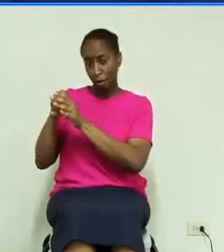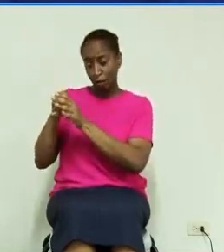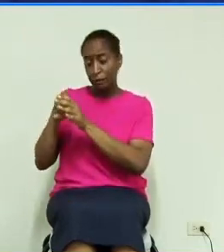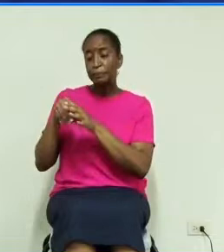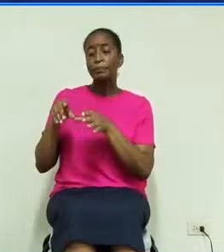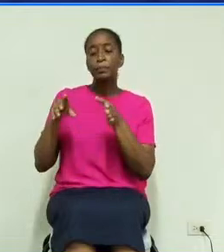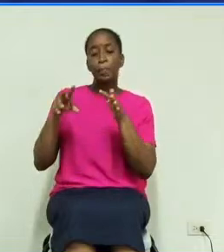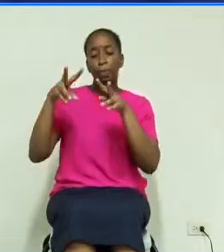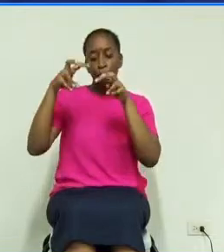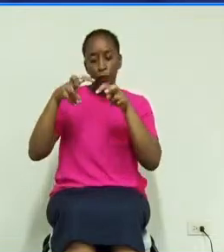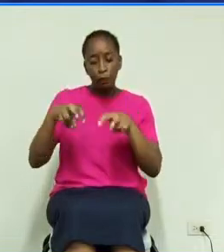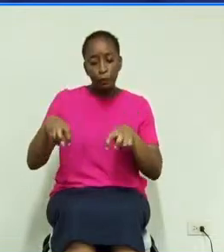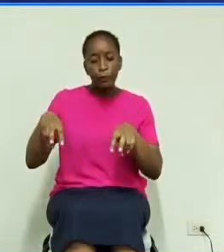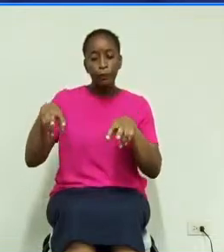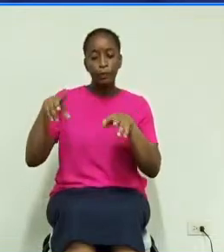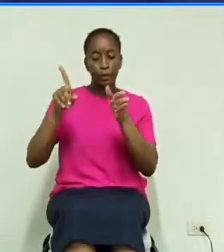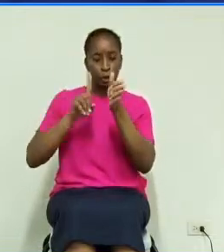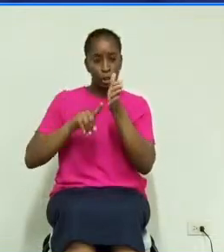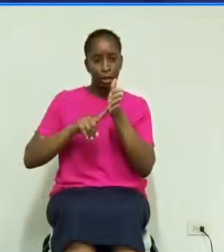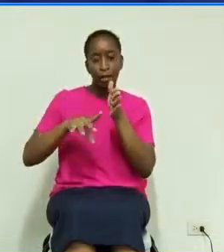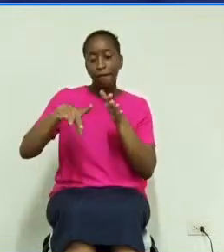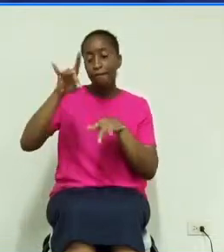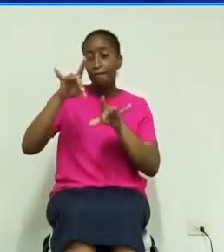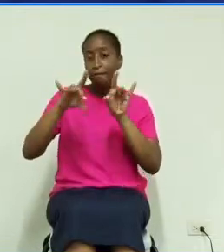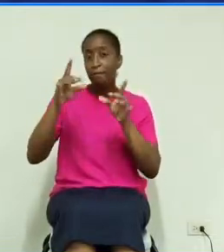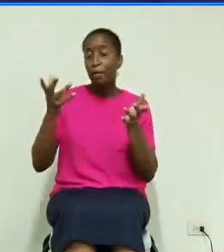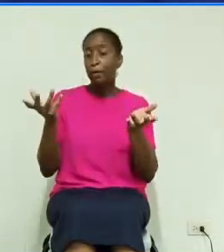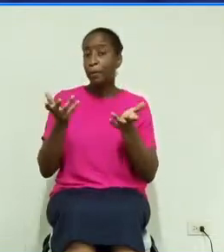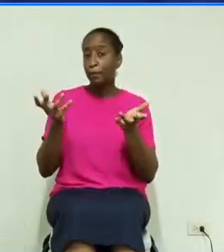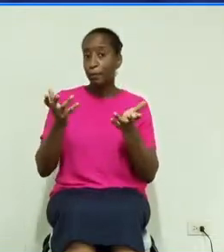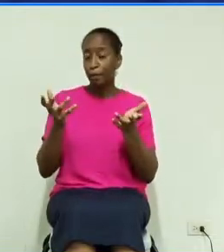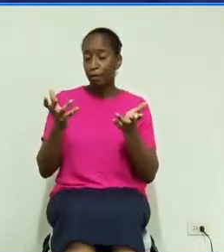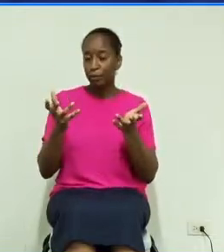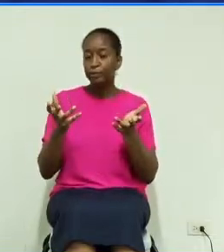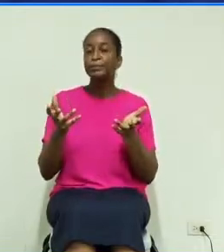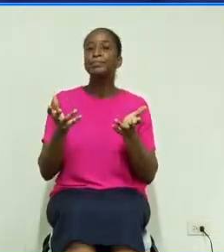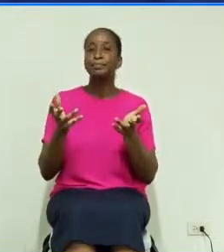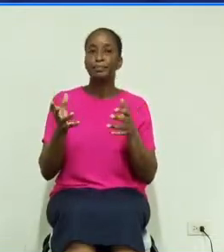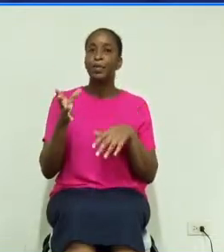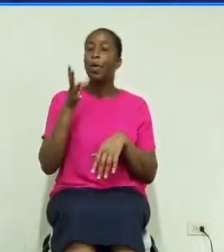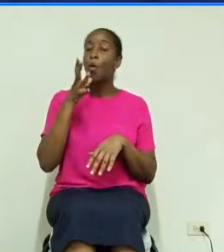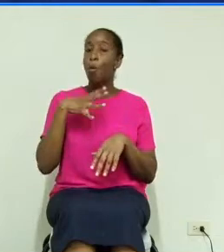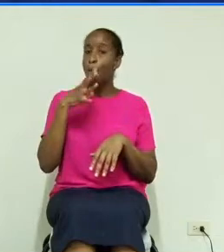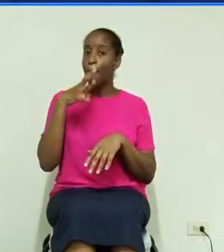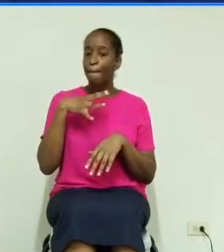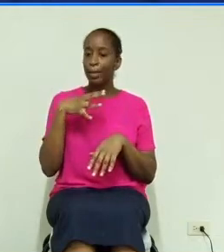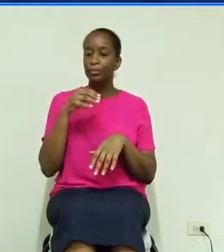of our current, if we think of our Senate,